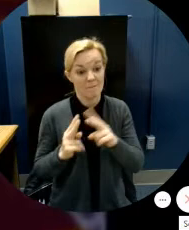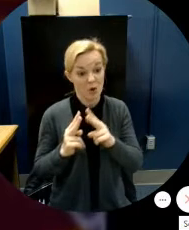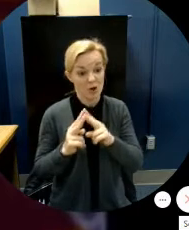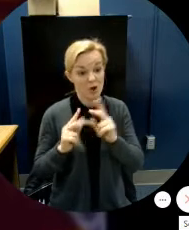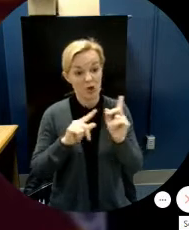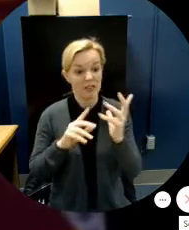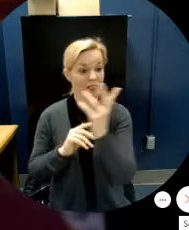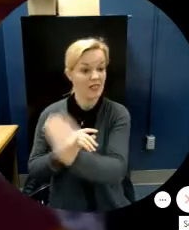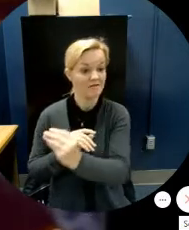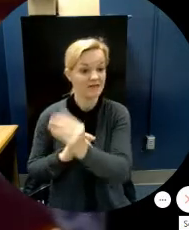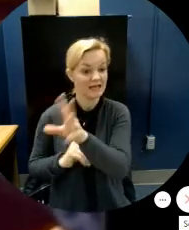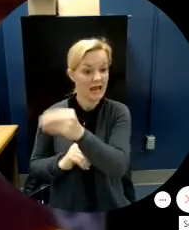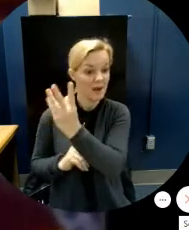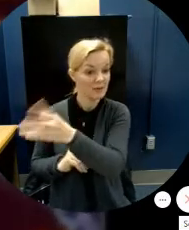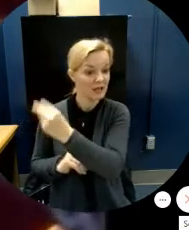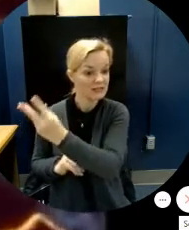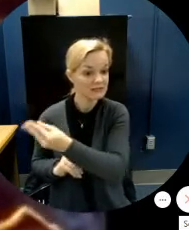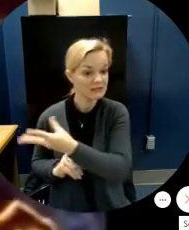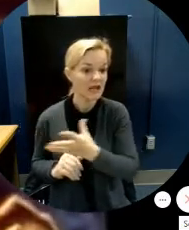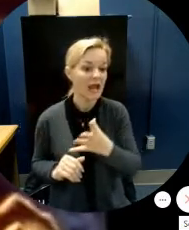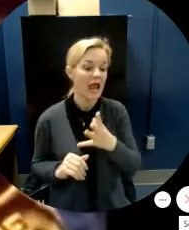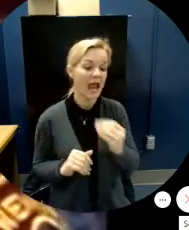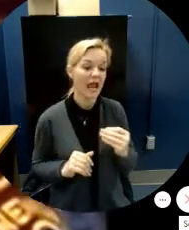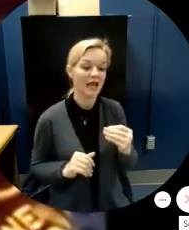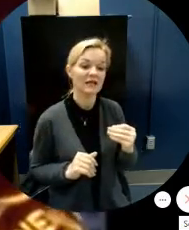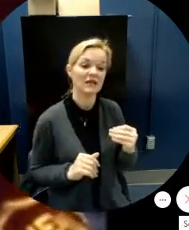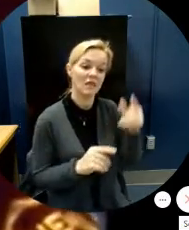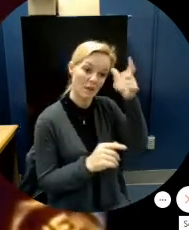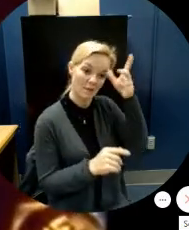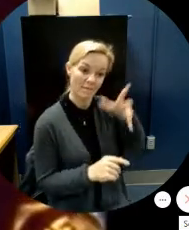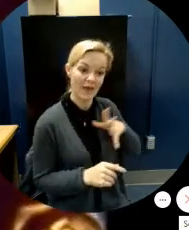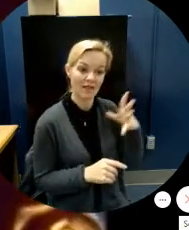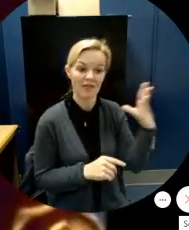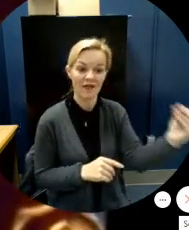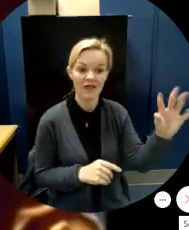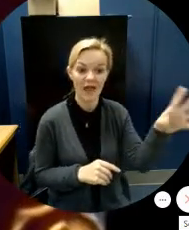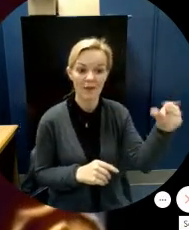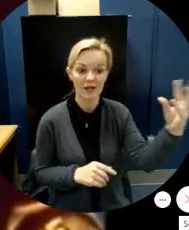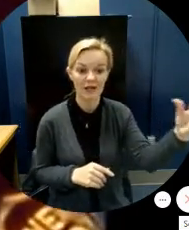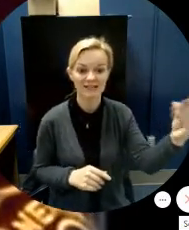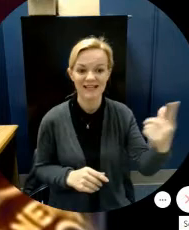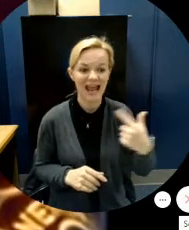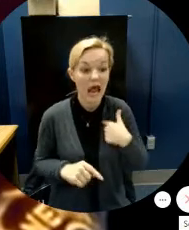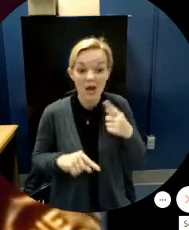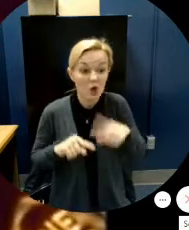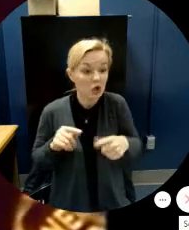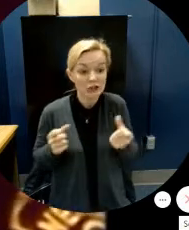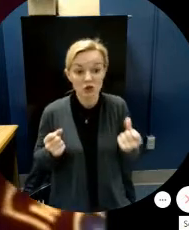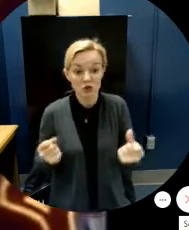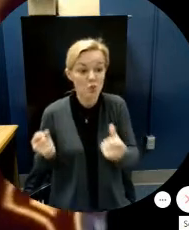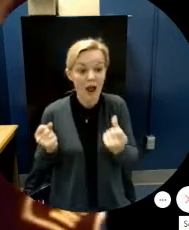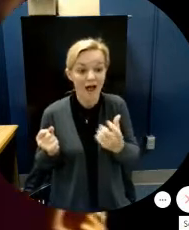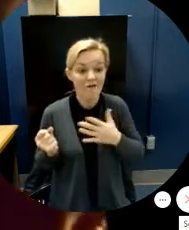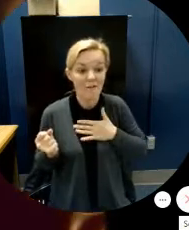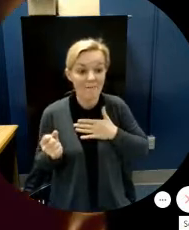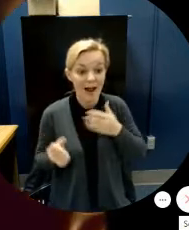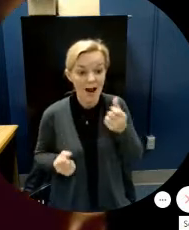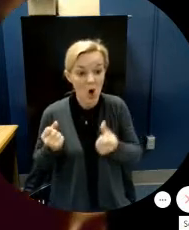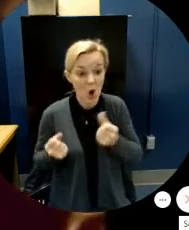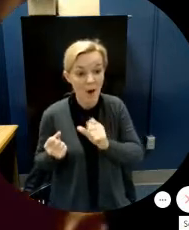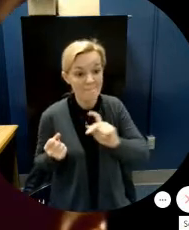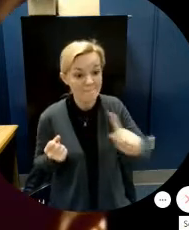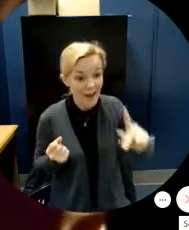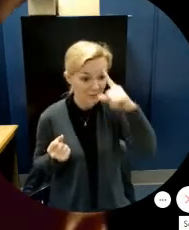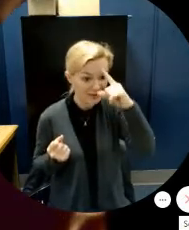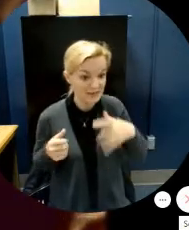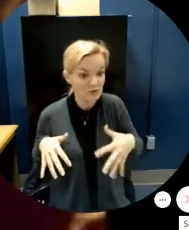ambulance. They left me to drive the radio car, and they wouldn't let me because I was fumbling a little bit. So it was hitting me about the